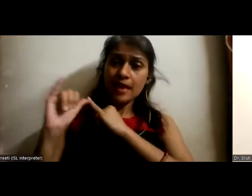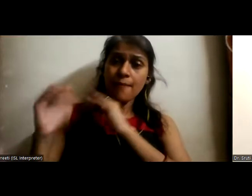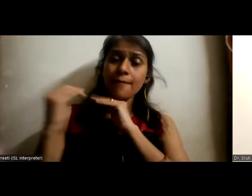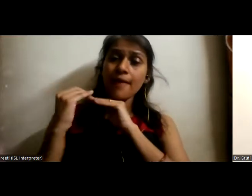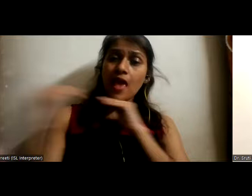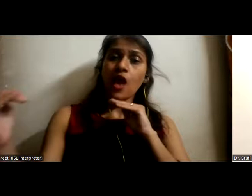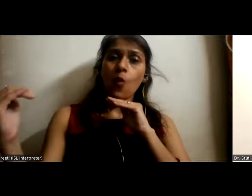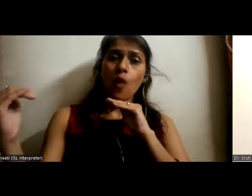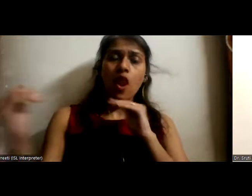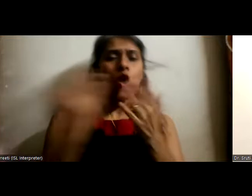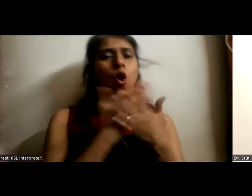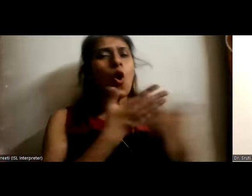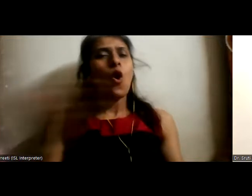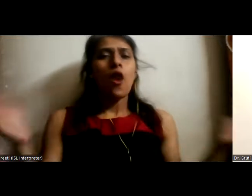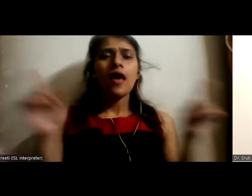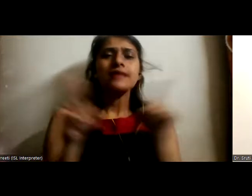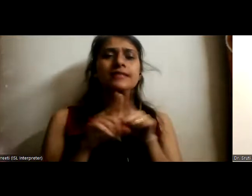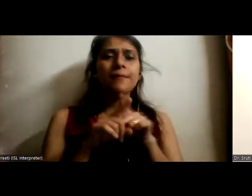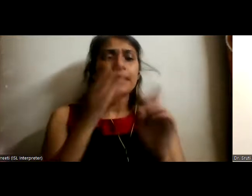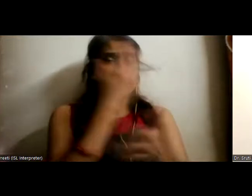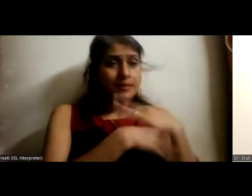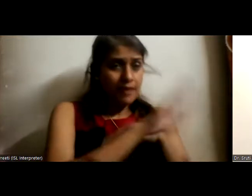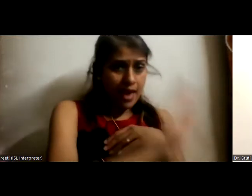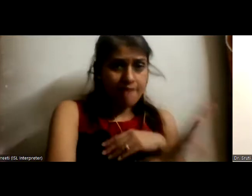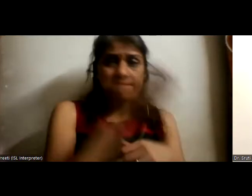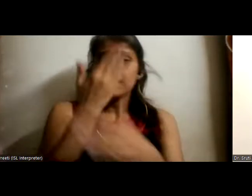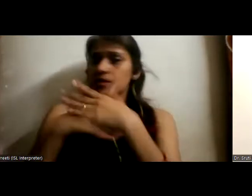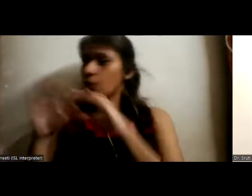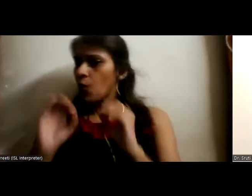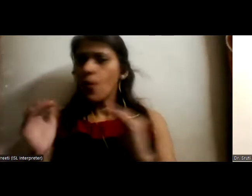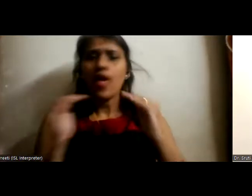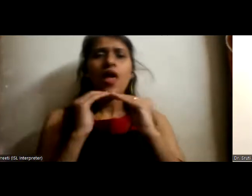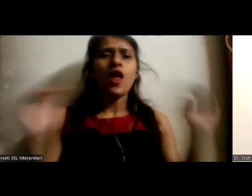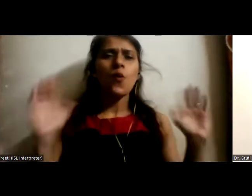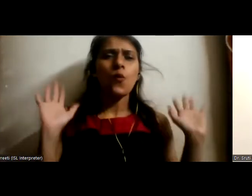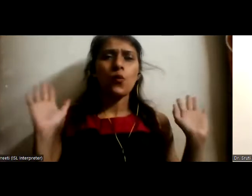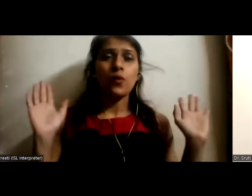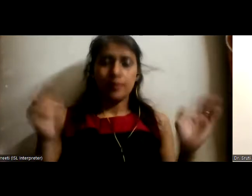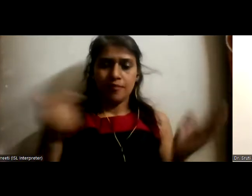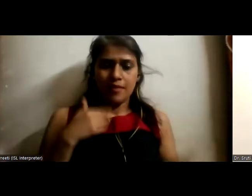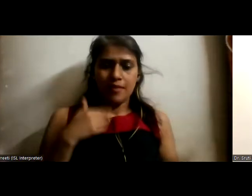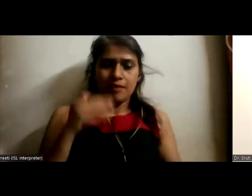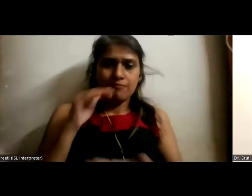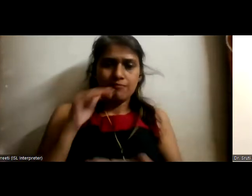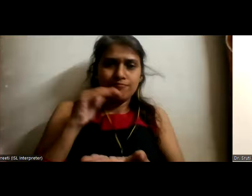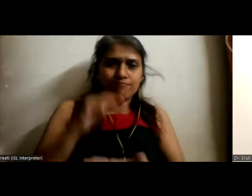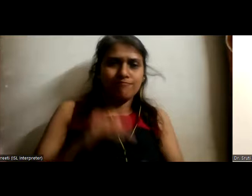people with disabilities. And what does this mean? If I am a child with disability,